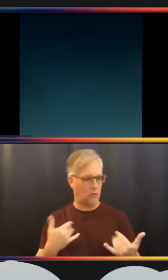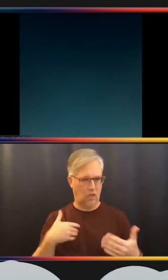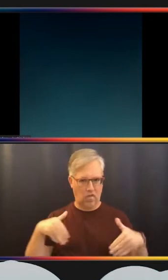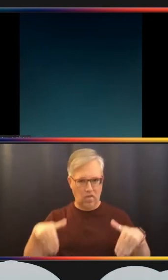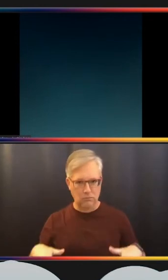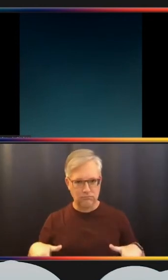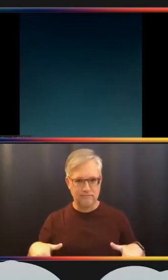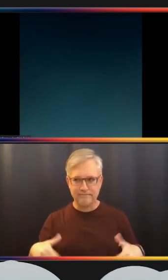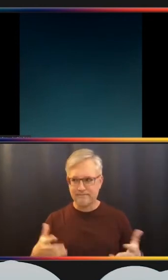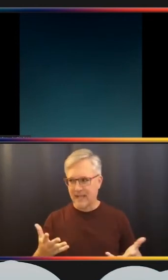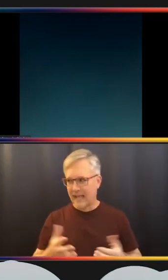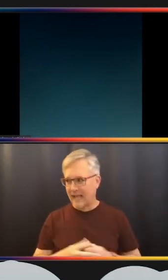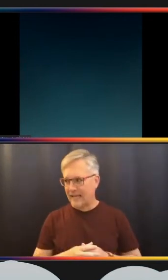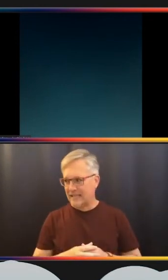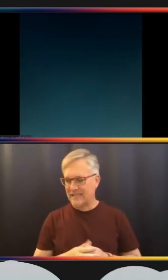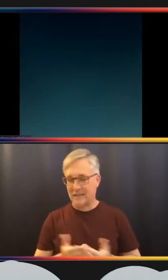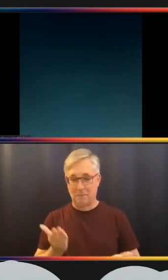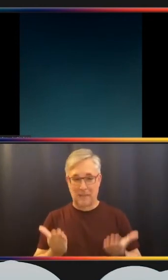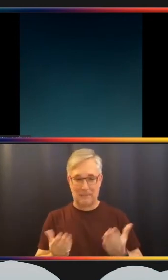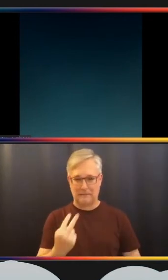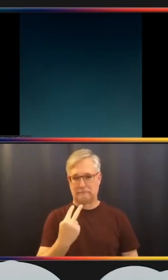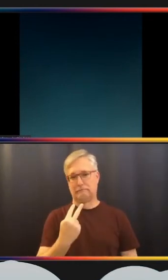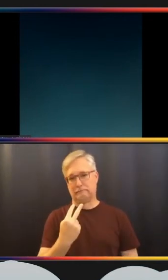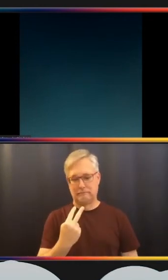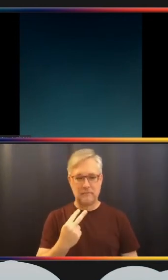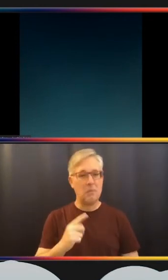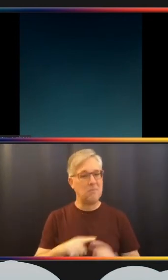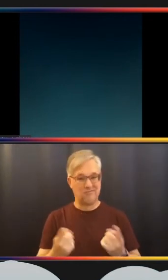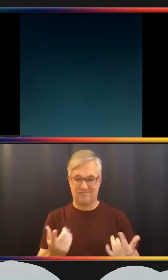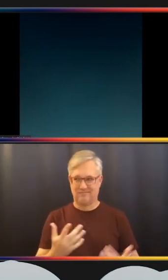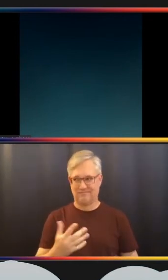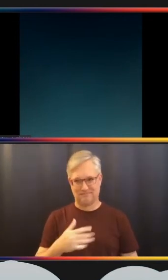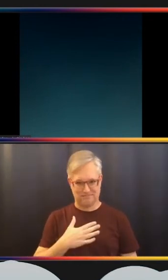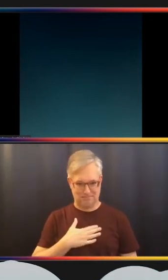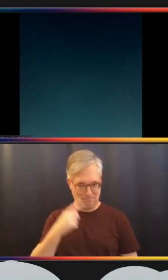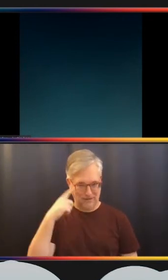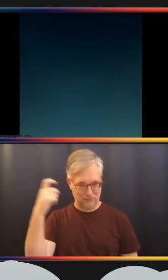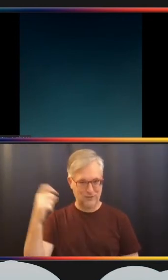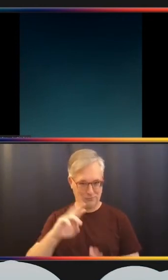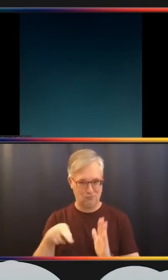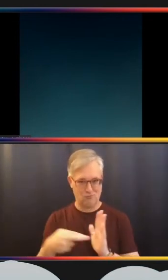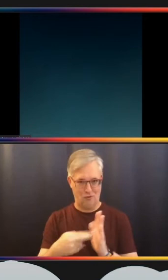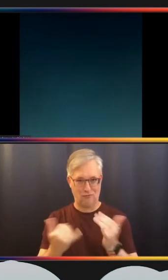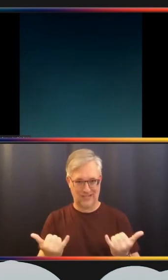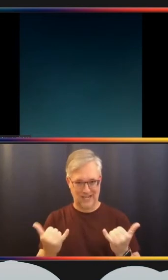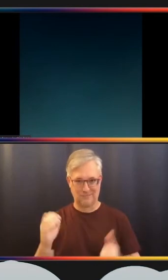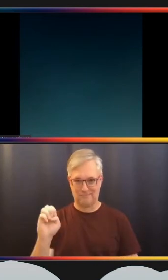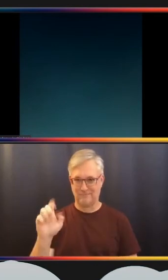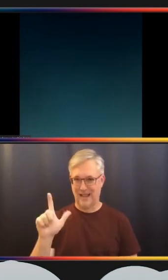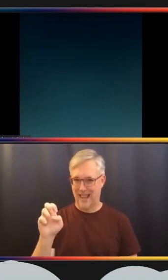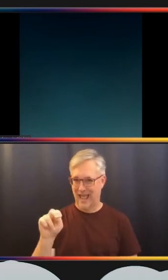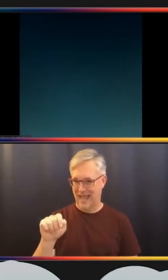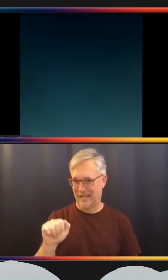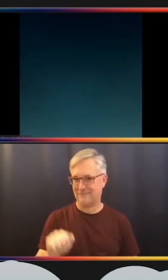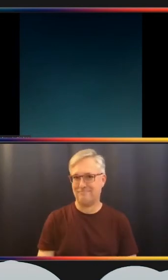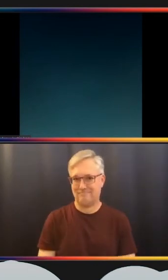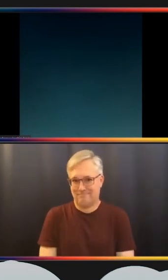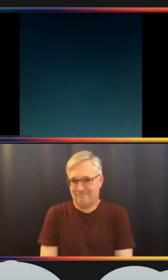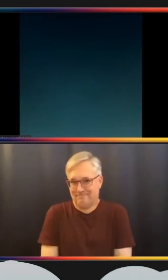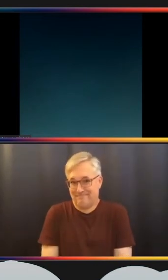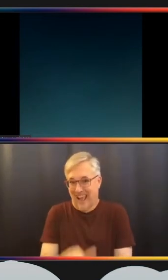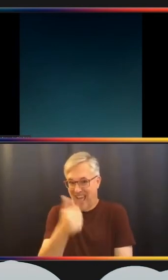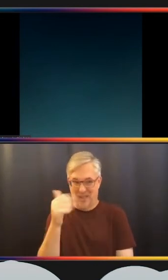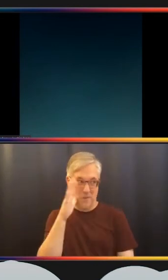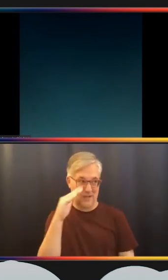I mean, as cheesy as it sounds, I think I am doing my dream role right now in Elena. So it's going to be hard for anything to live up to